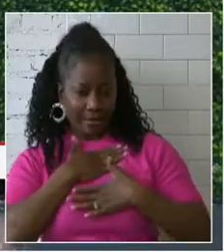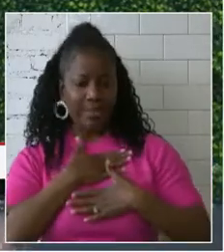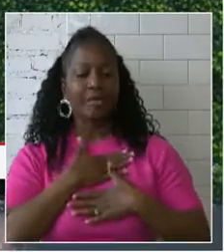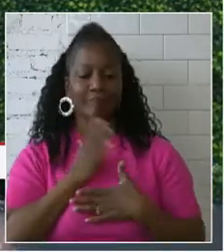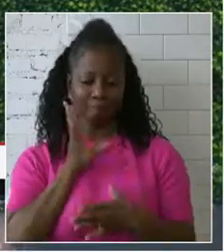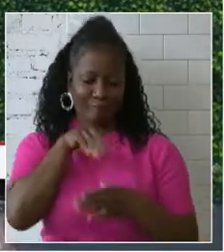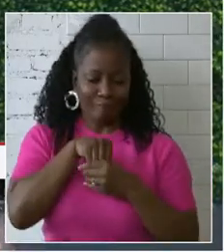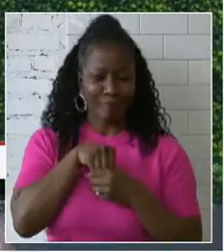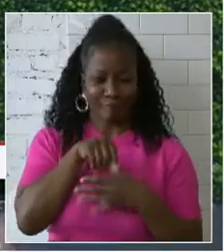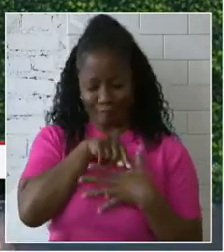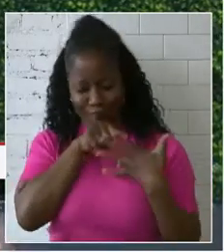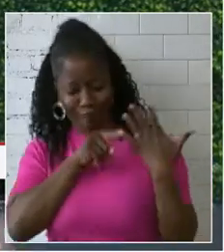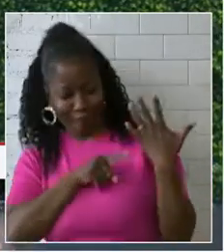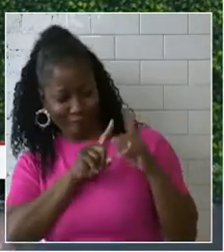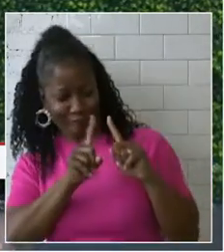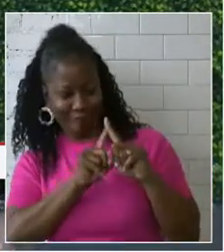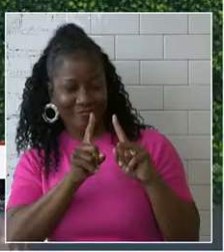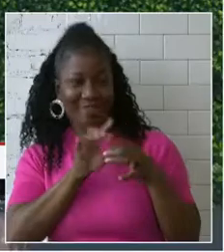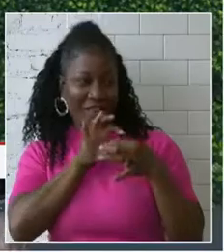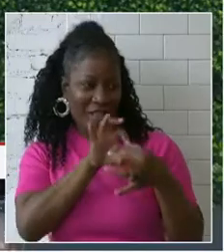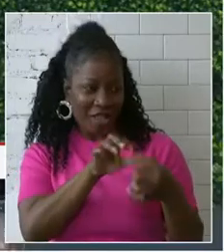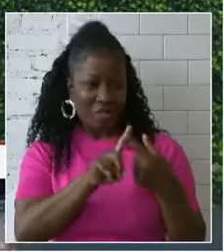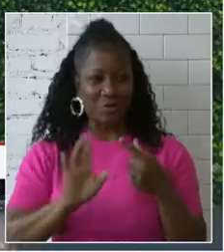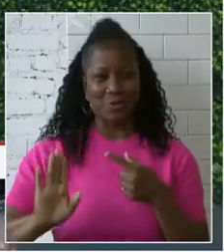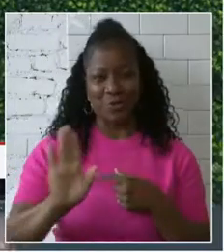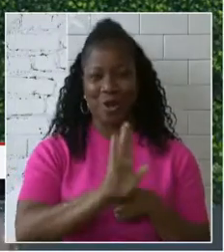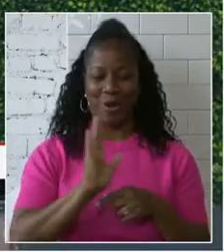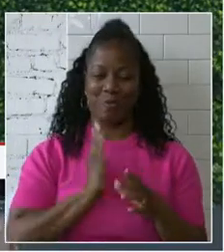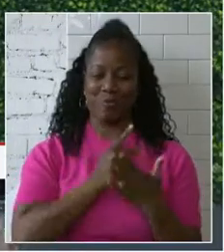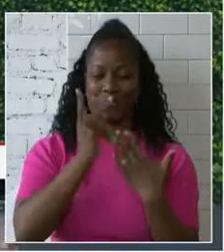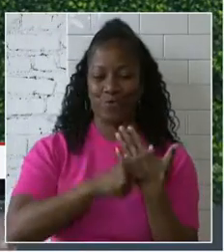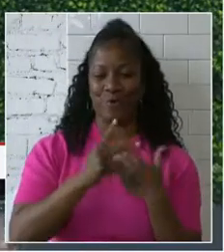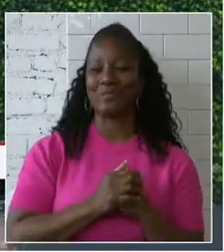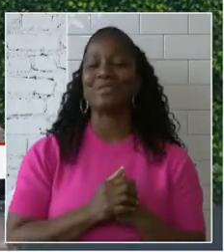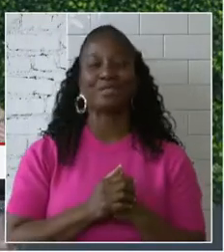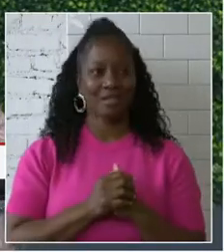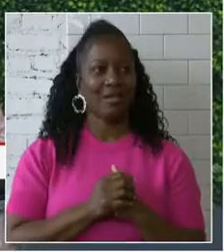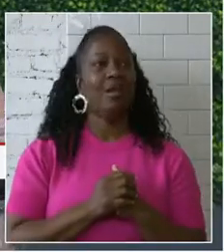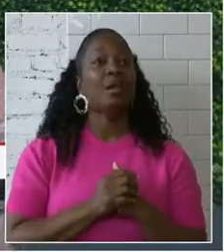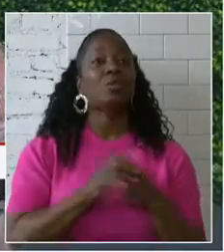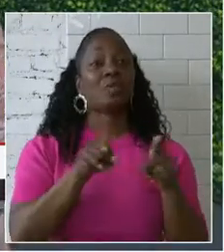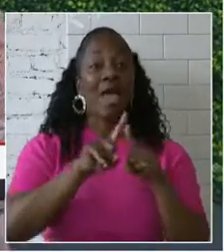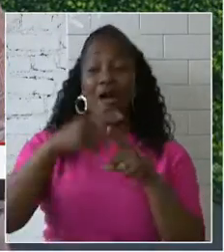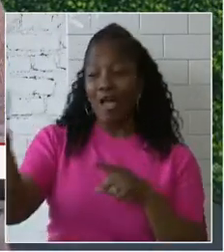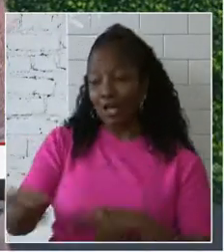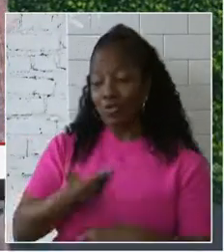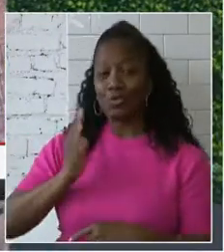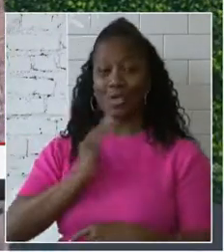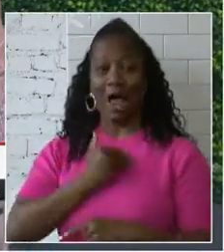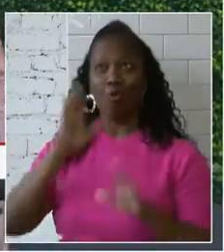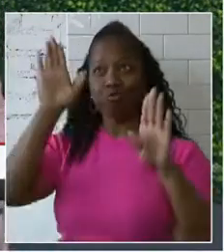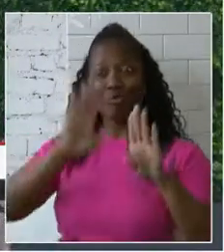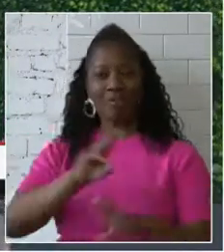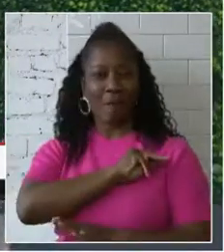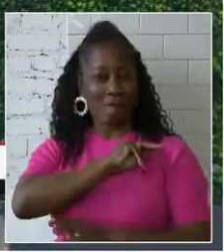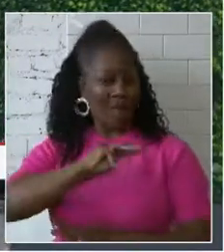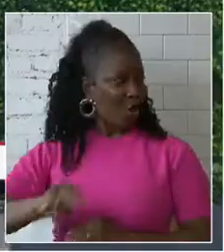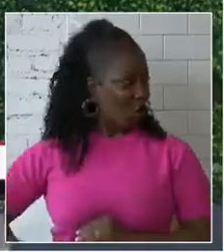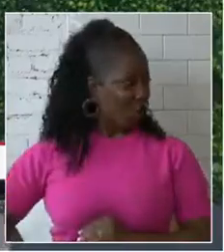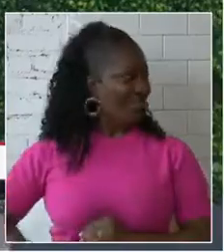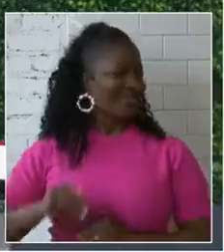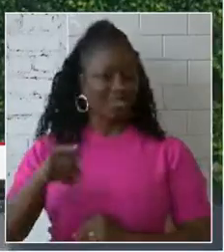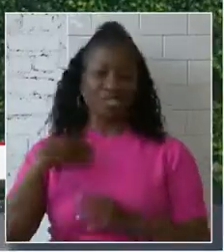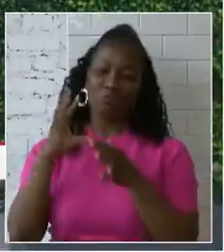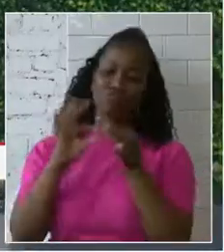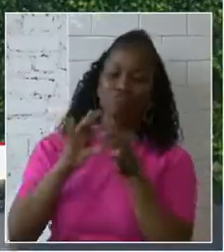time, I would like to introduce our wonderful mayor and let her come up and do the initiative for her up and coming. Thank